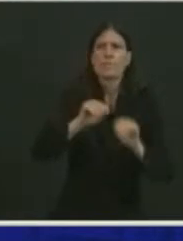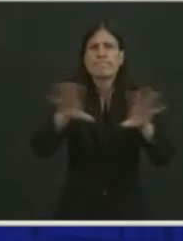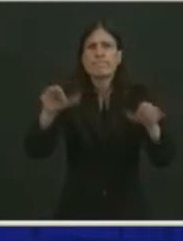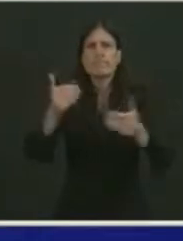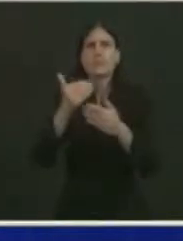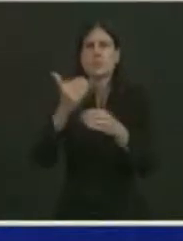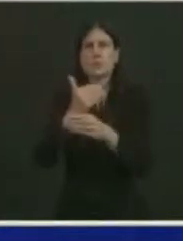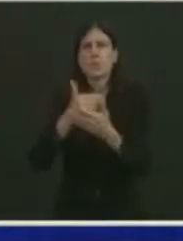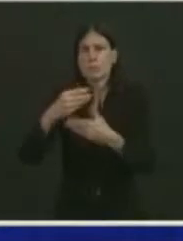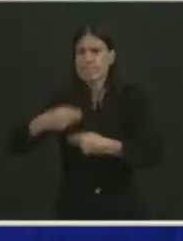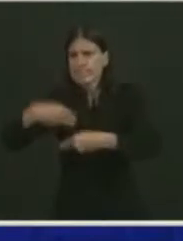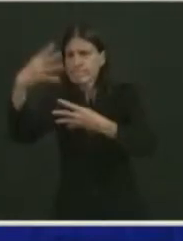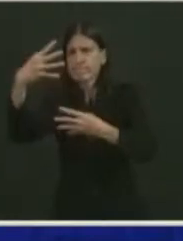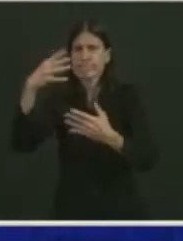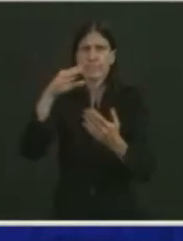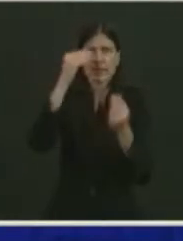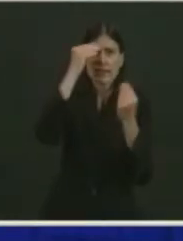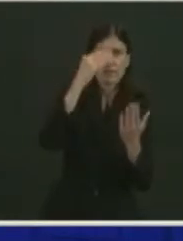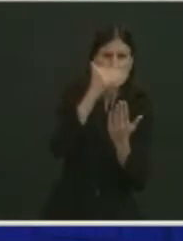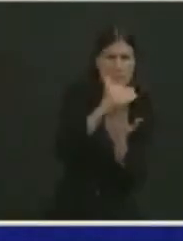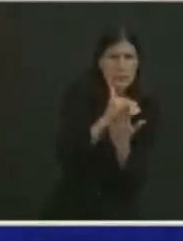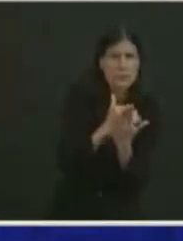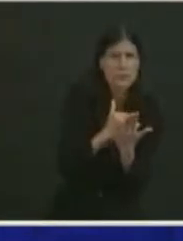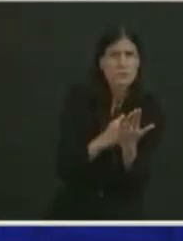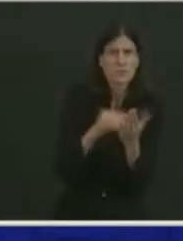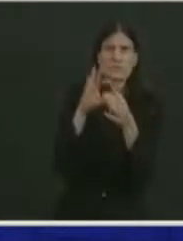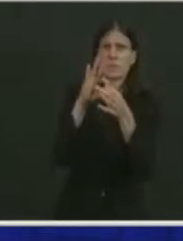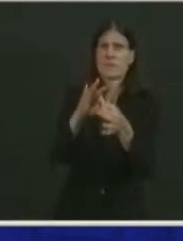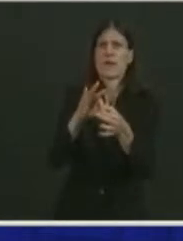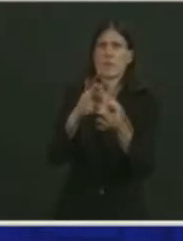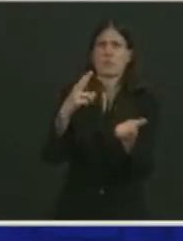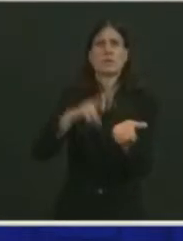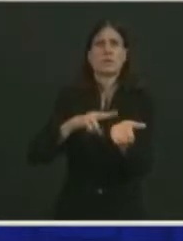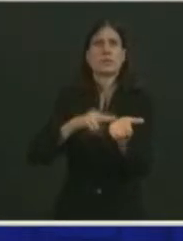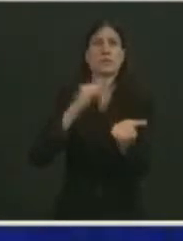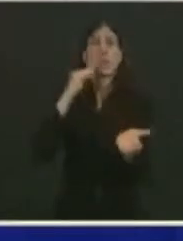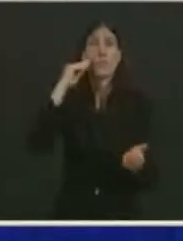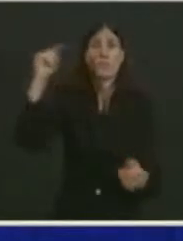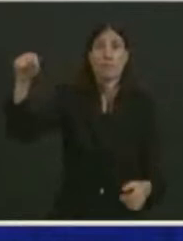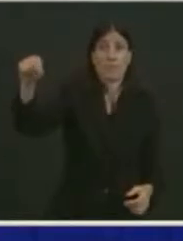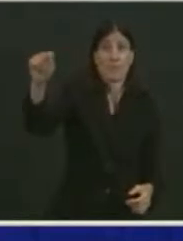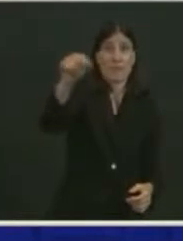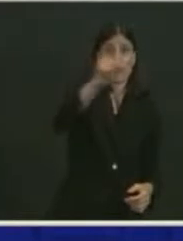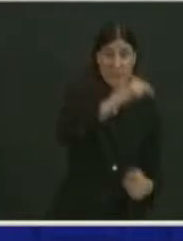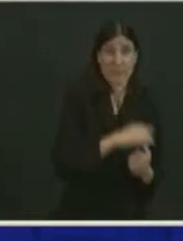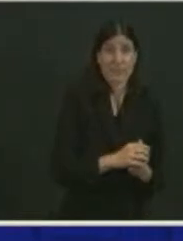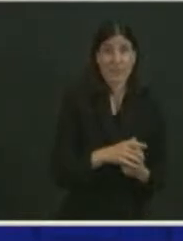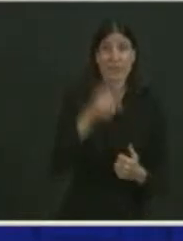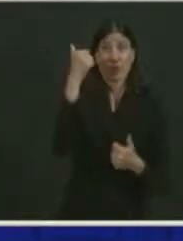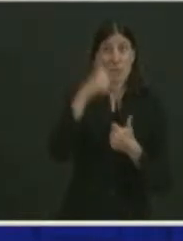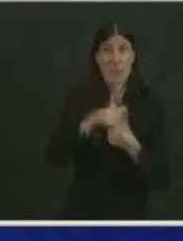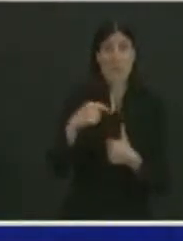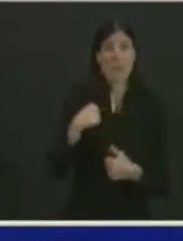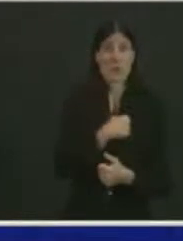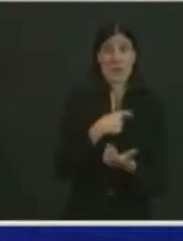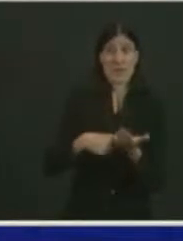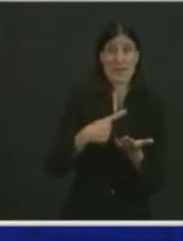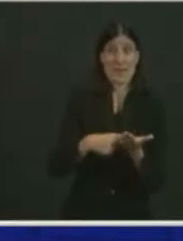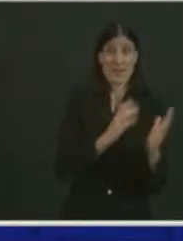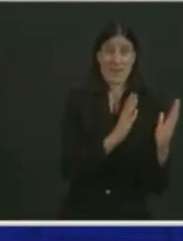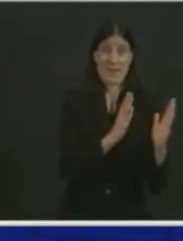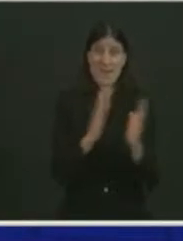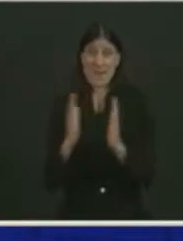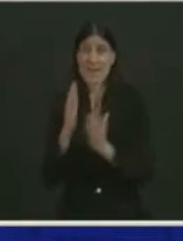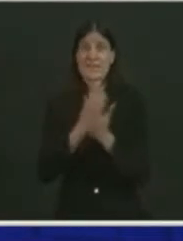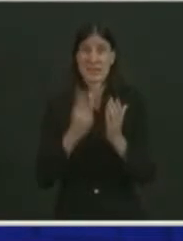as the governor has made clear, that phase 2 will continue to restrict visiting to nursing homes